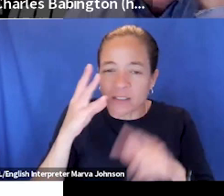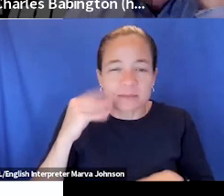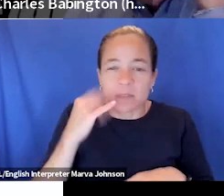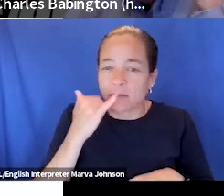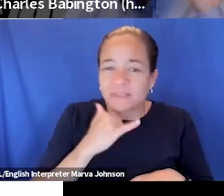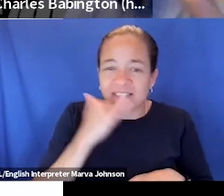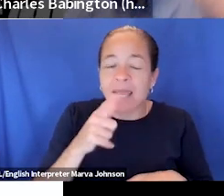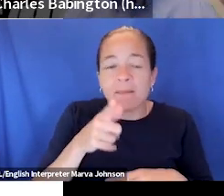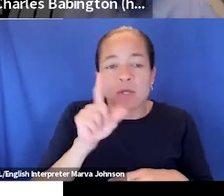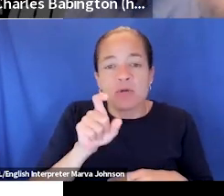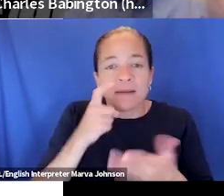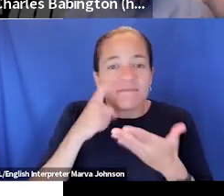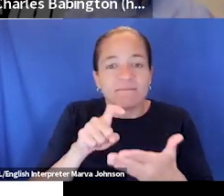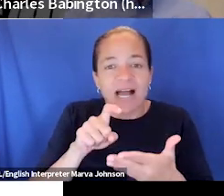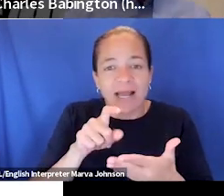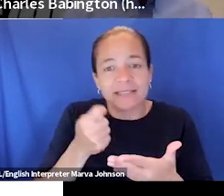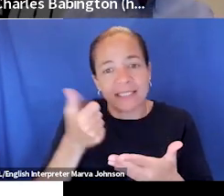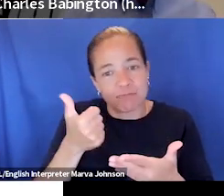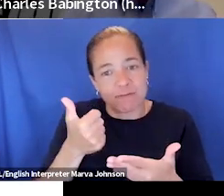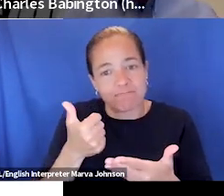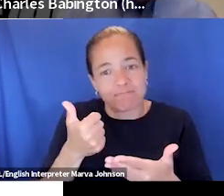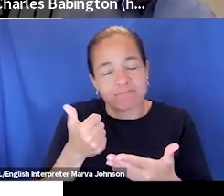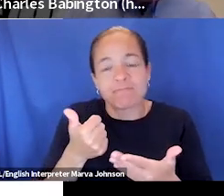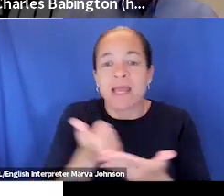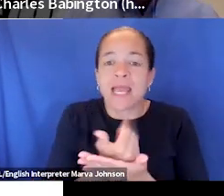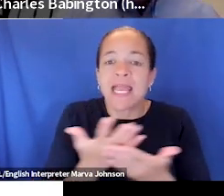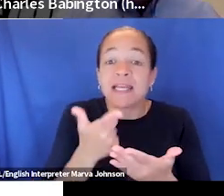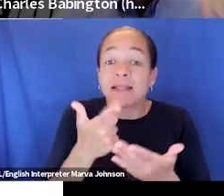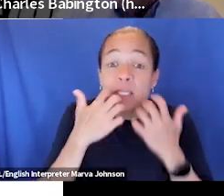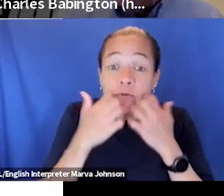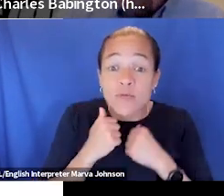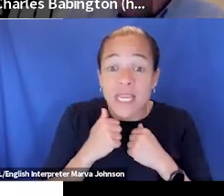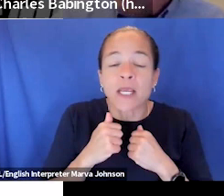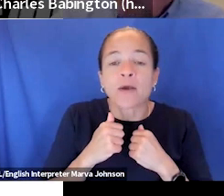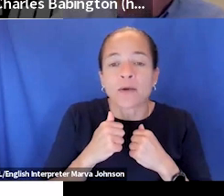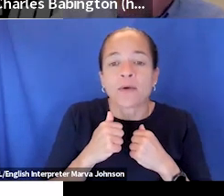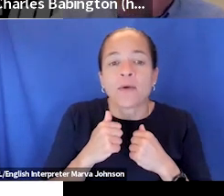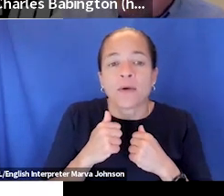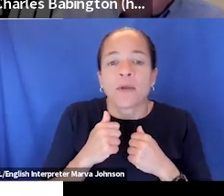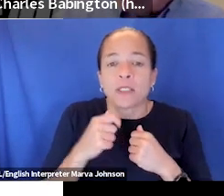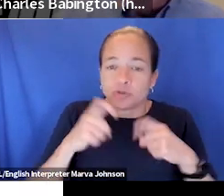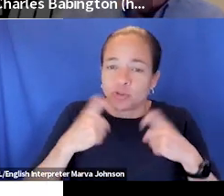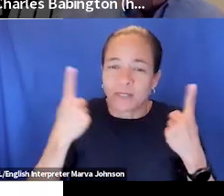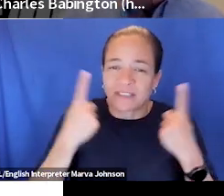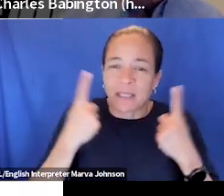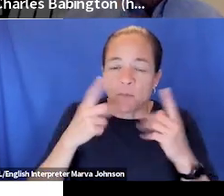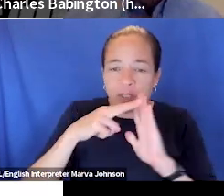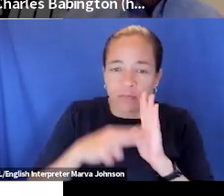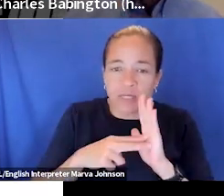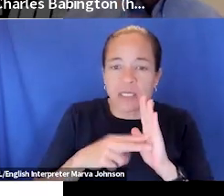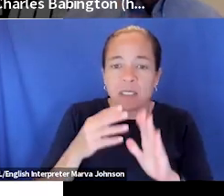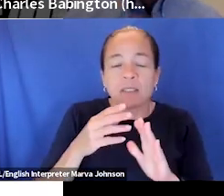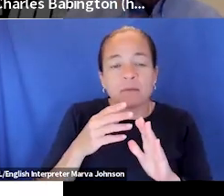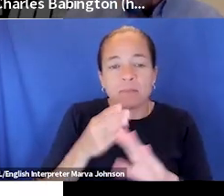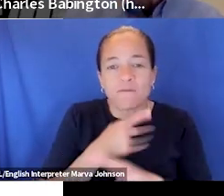there. Always have anything you care about, a writing product, have someone read it before you send it to your client or your boss or